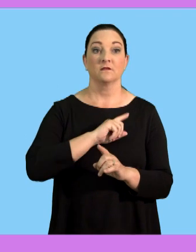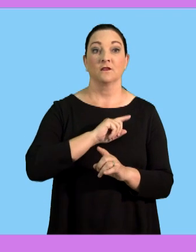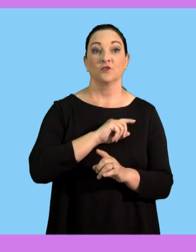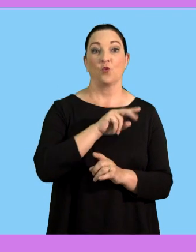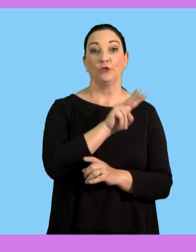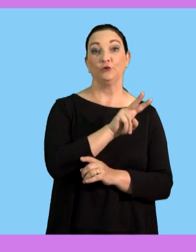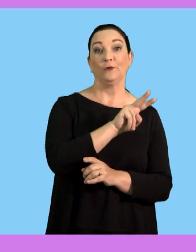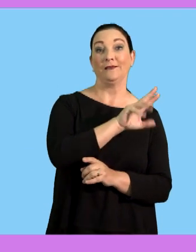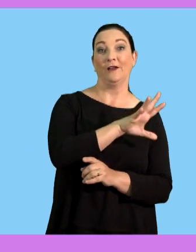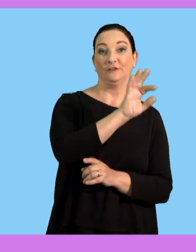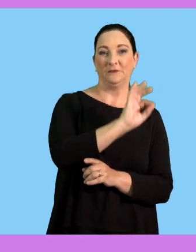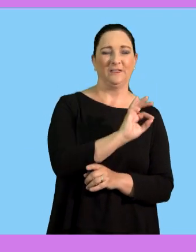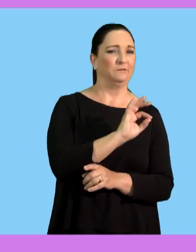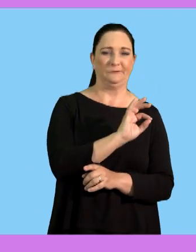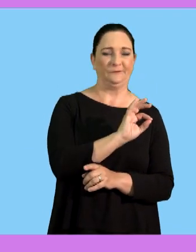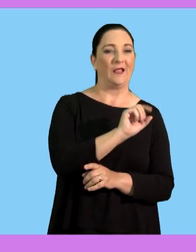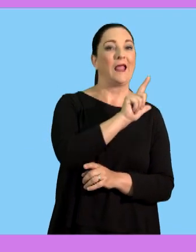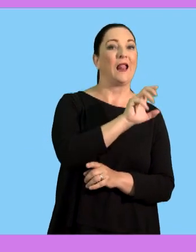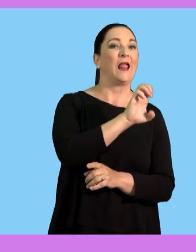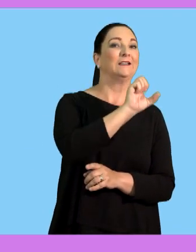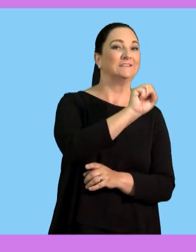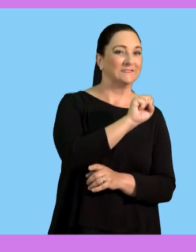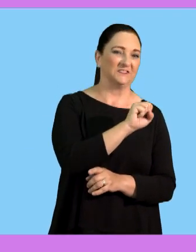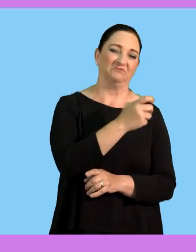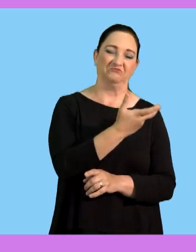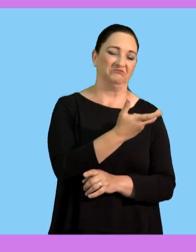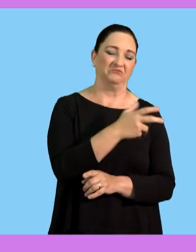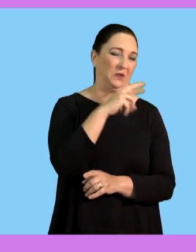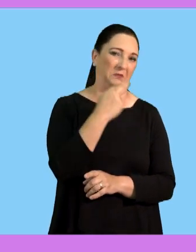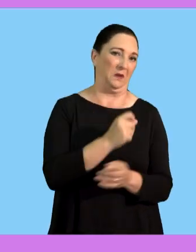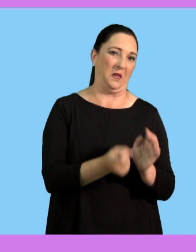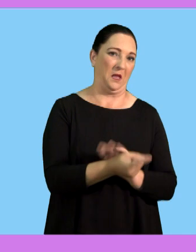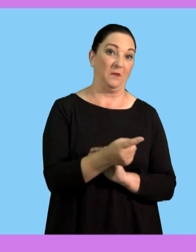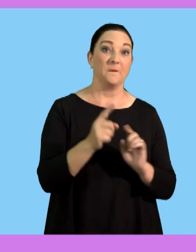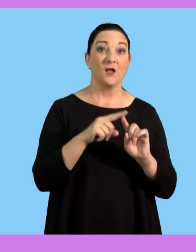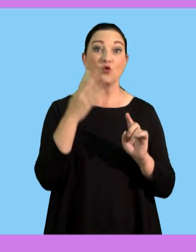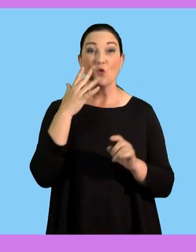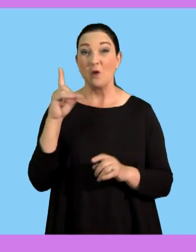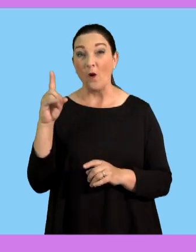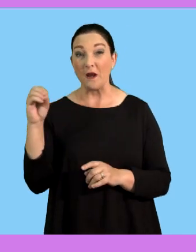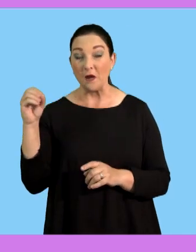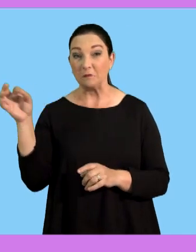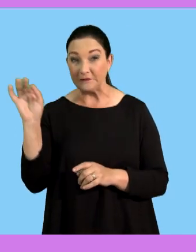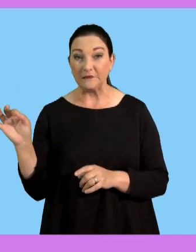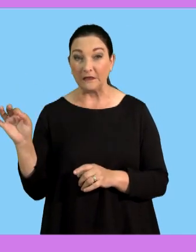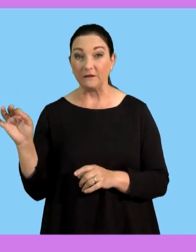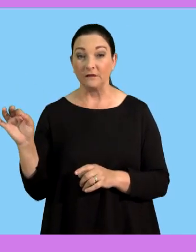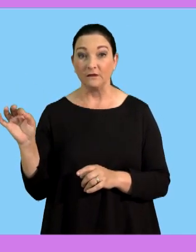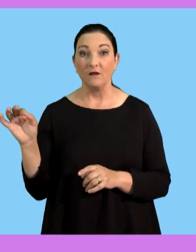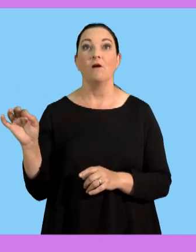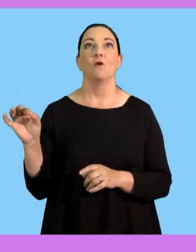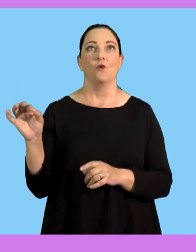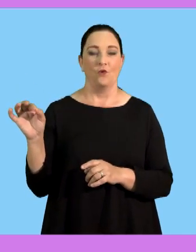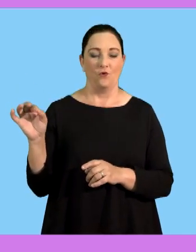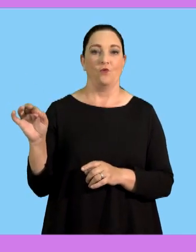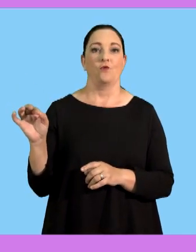so I'm just going to indicate to you that's less likely for something to happen. And then obviously if it's 100%, okay, then